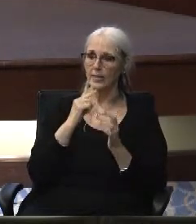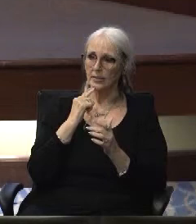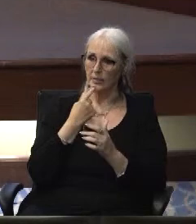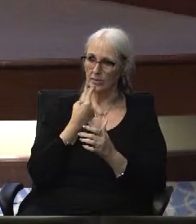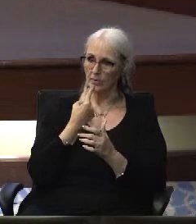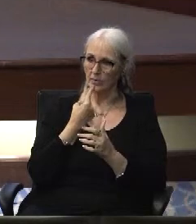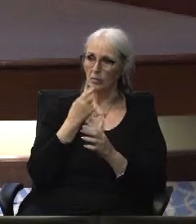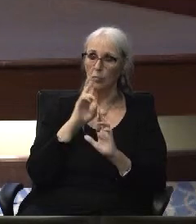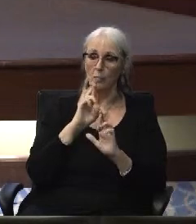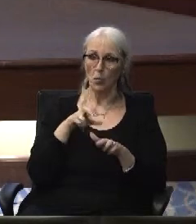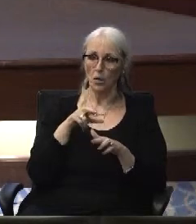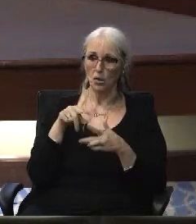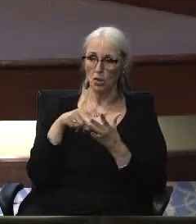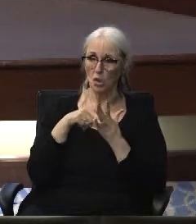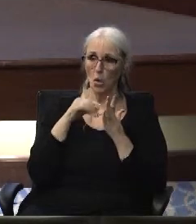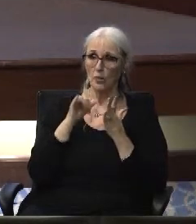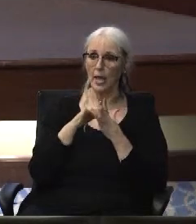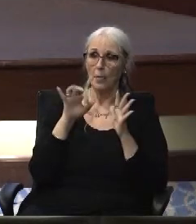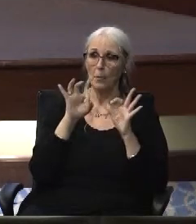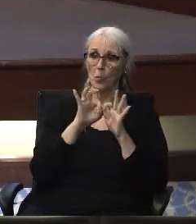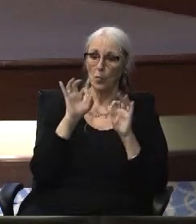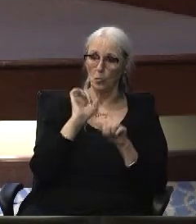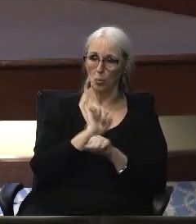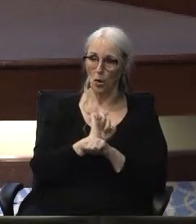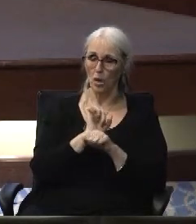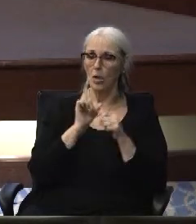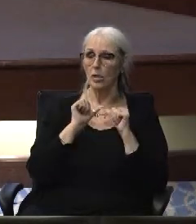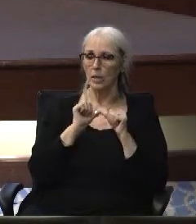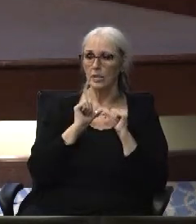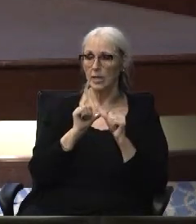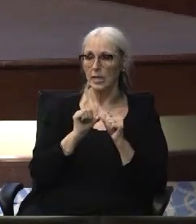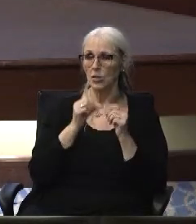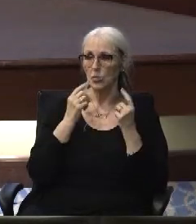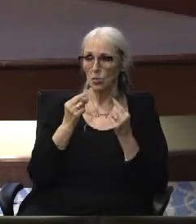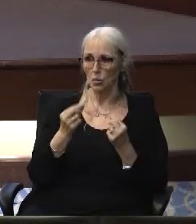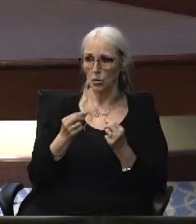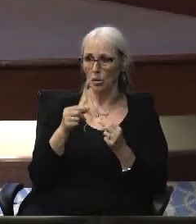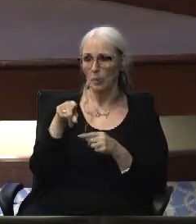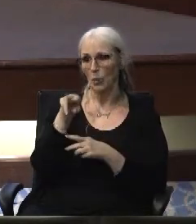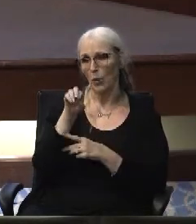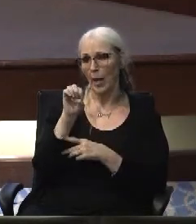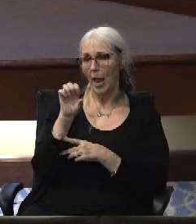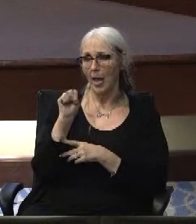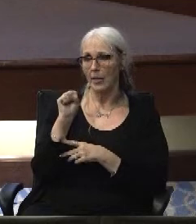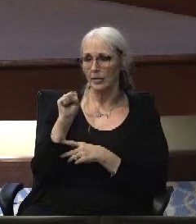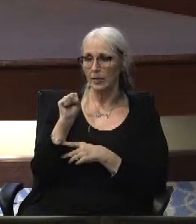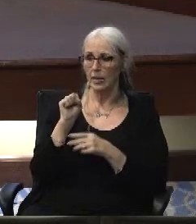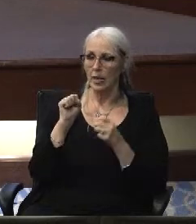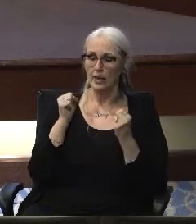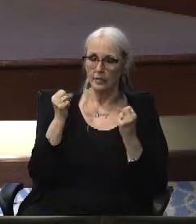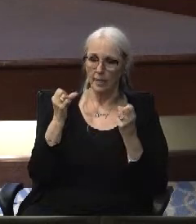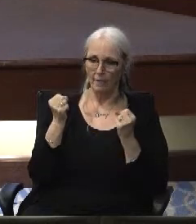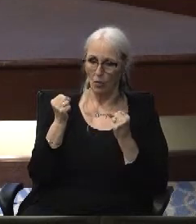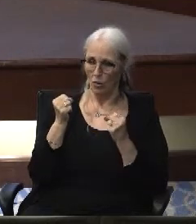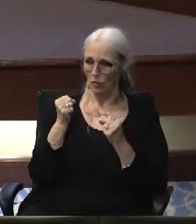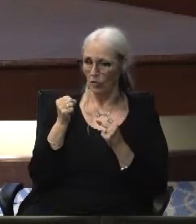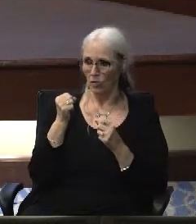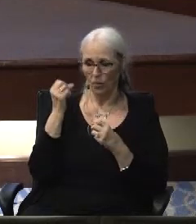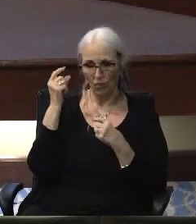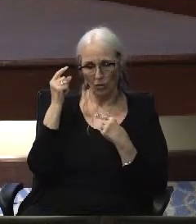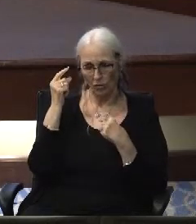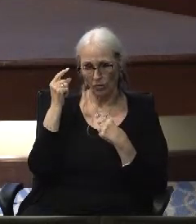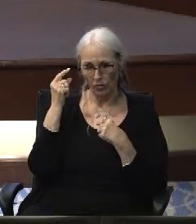report shows the strategic work that we're doing. We're going to continue to do press conferences. We've done several hopefully